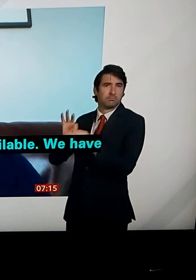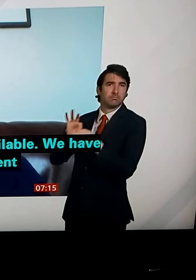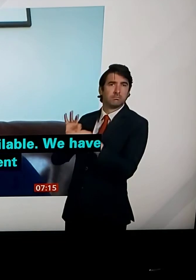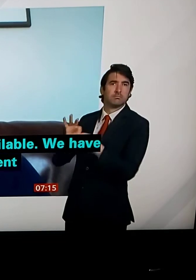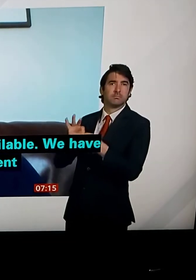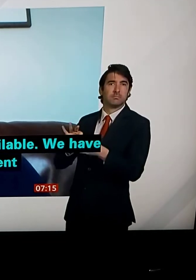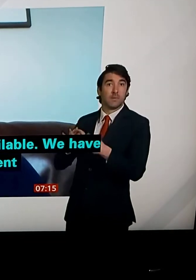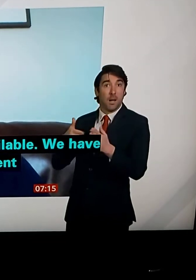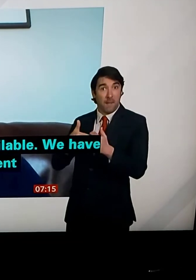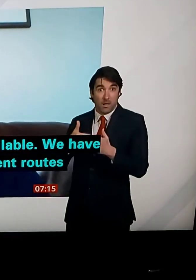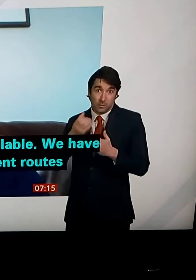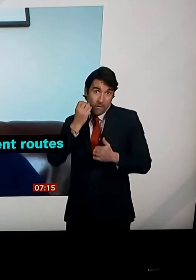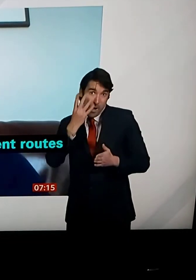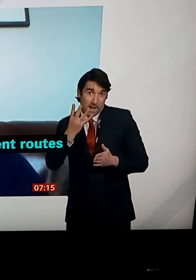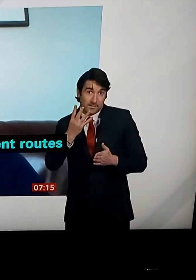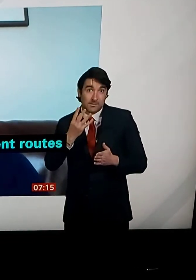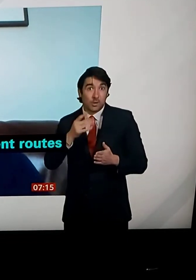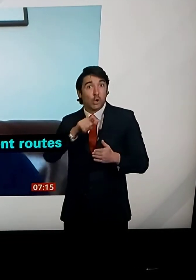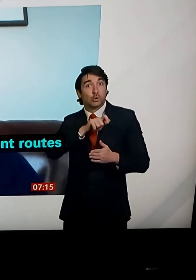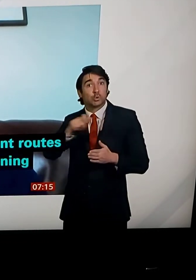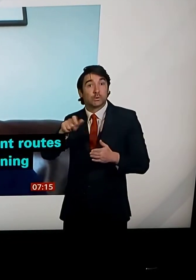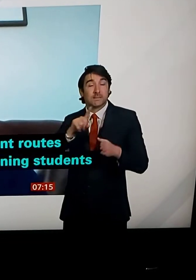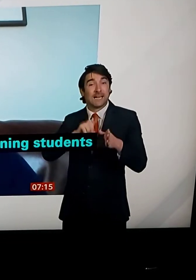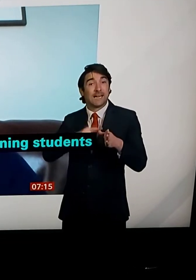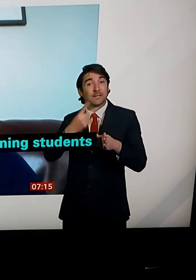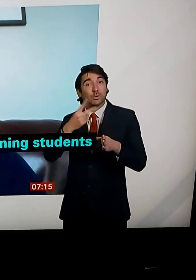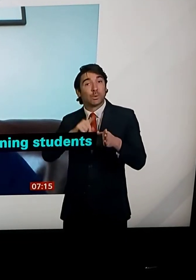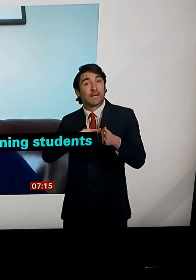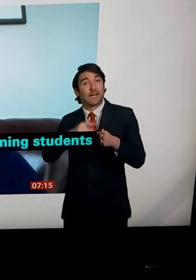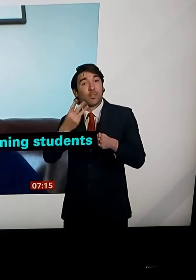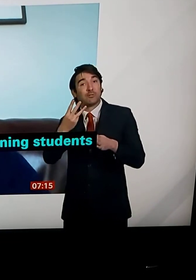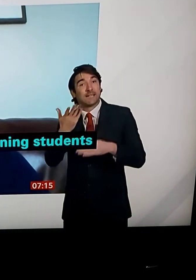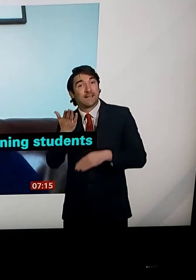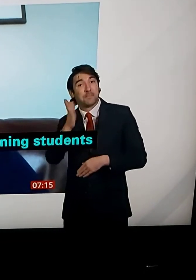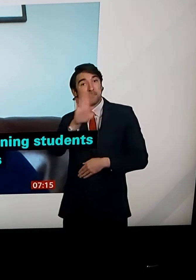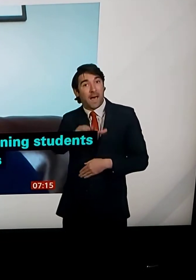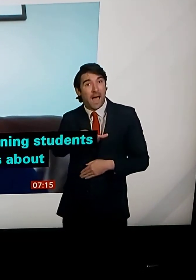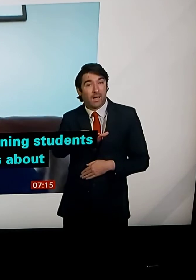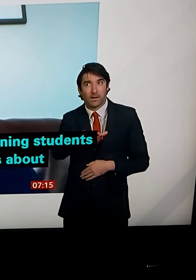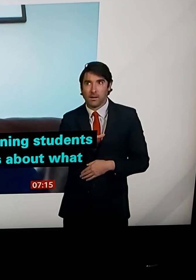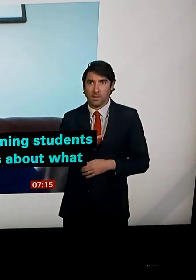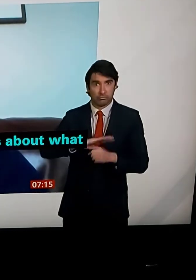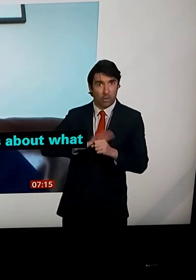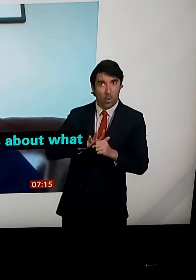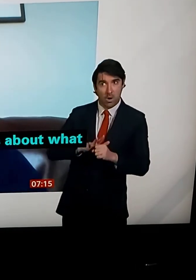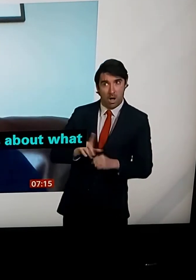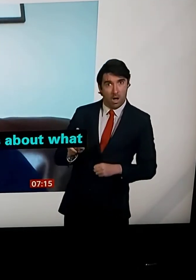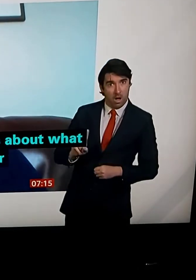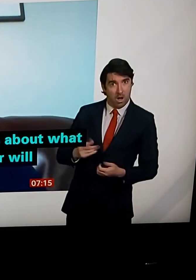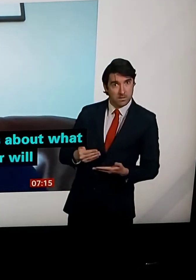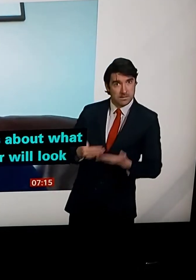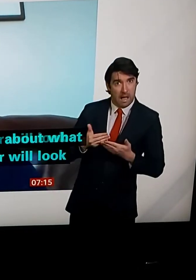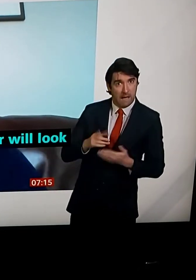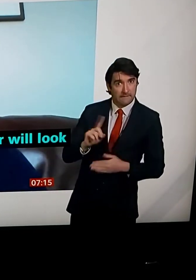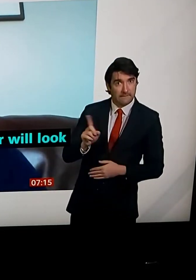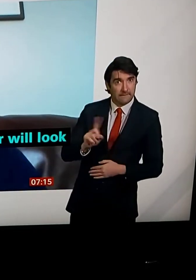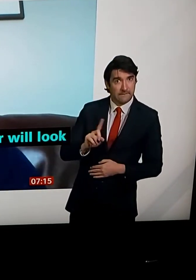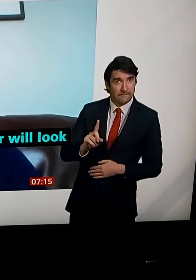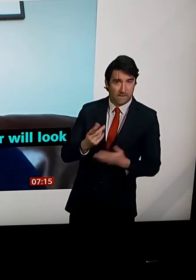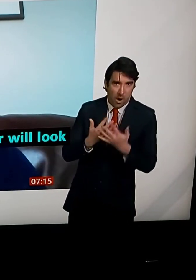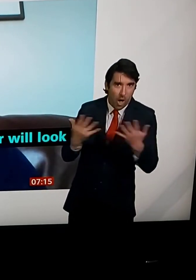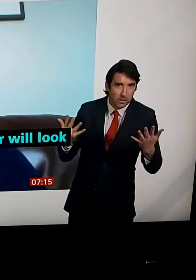who still have concerns about what the next academic year is going to look like and how we're managing things for them. So we are